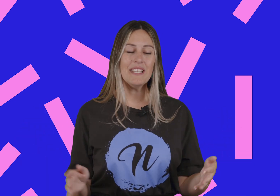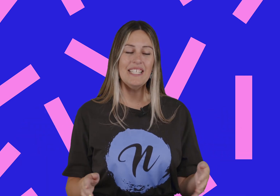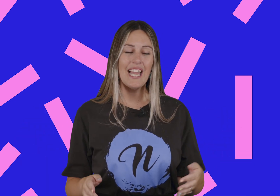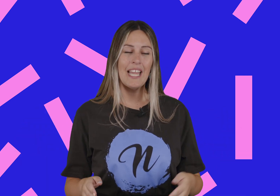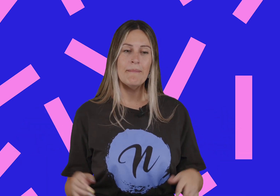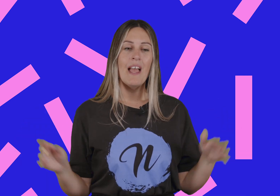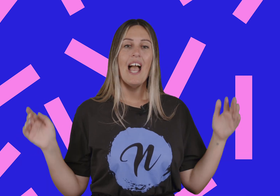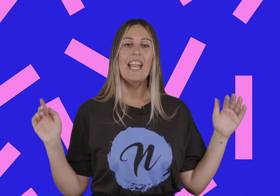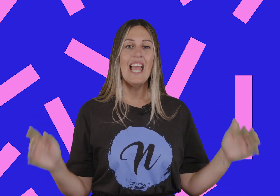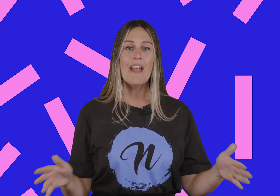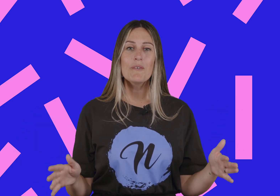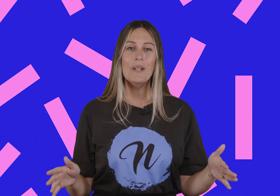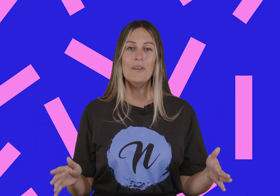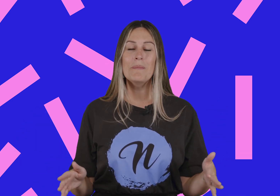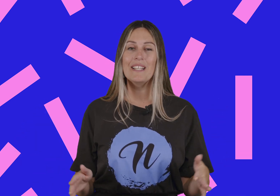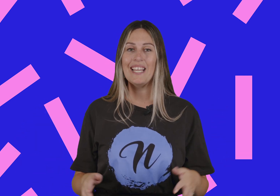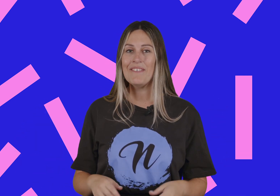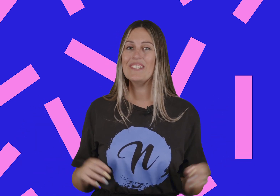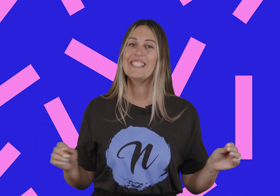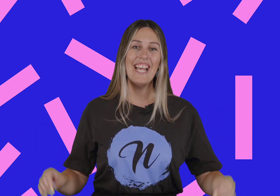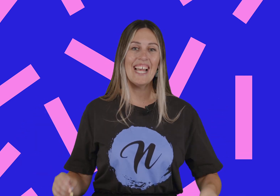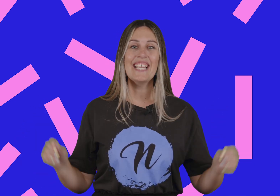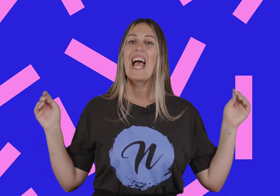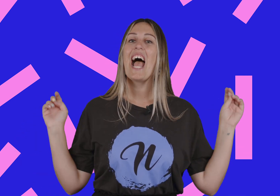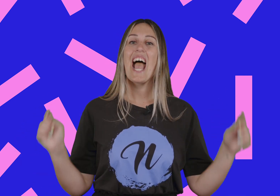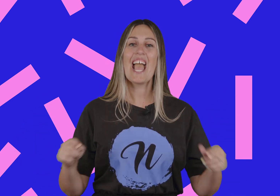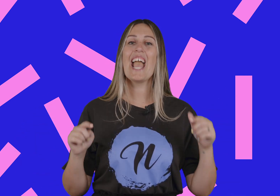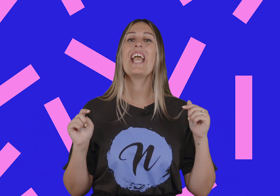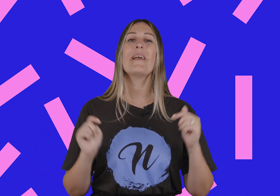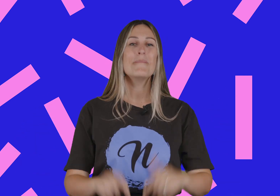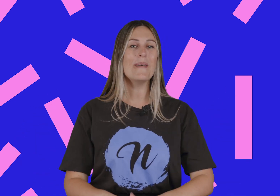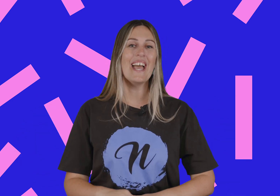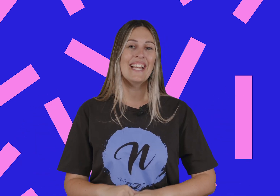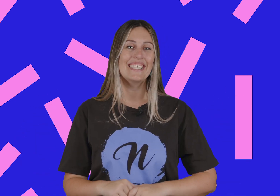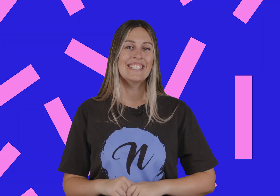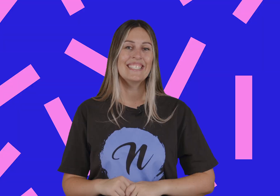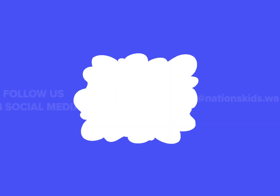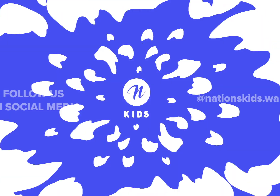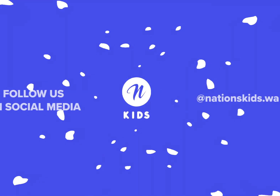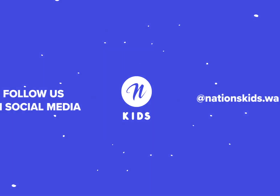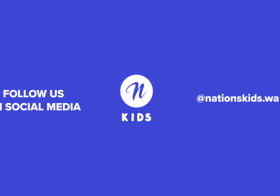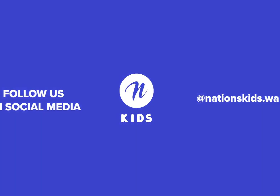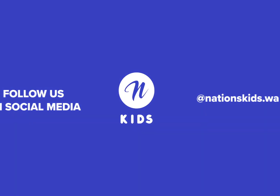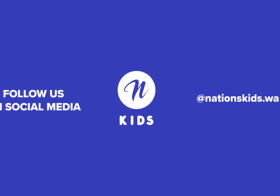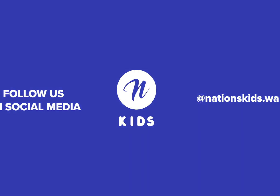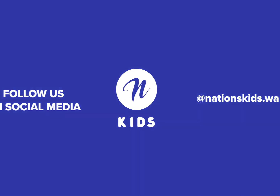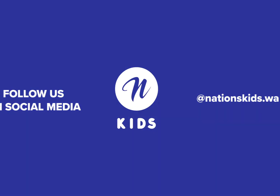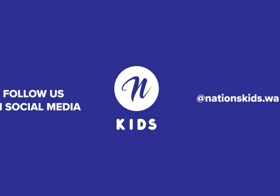heavenly name, and everyone who believed said, Amen.